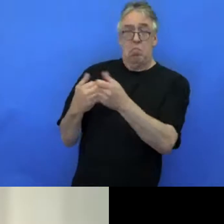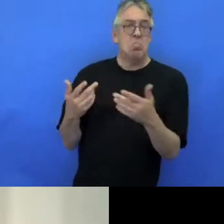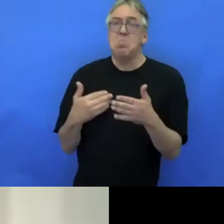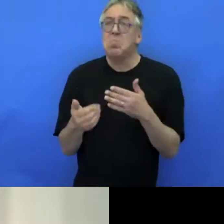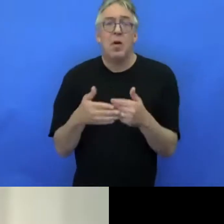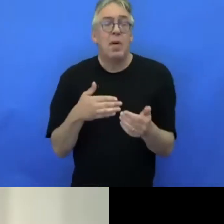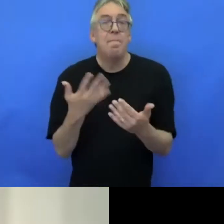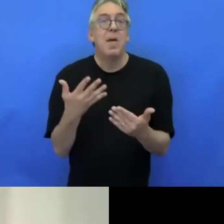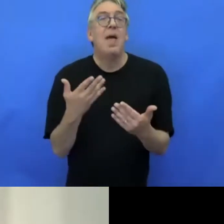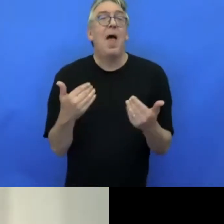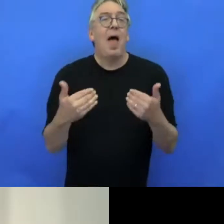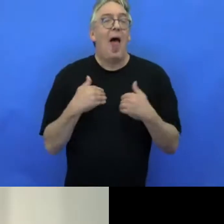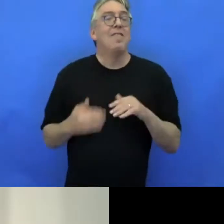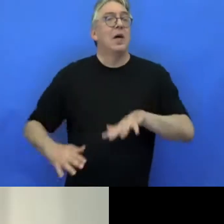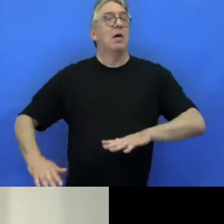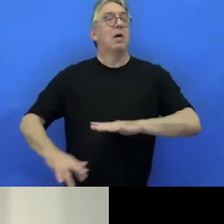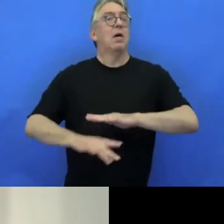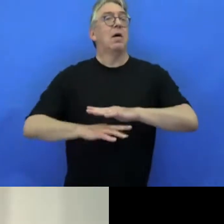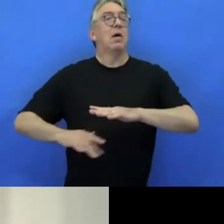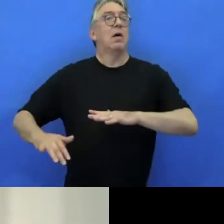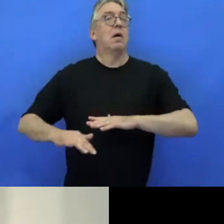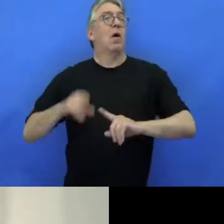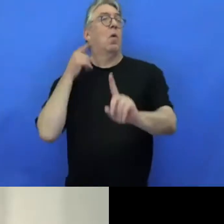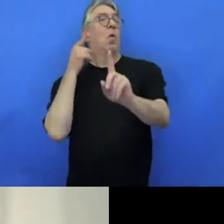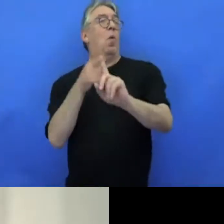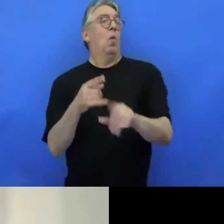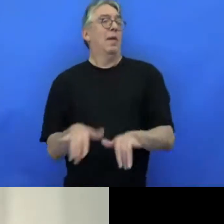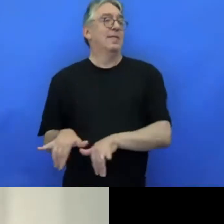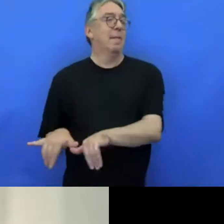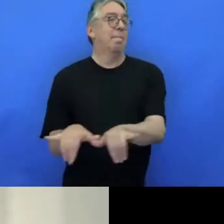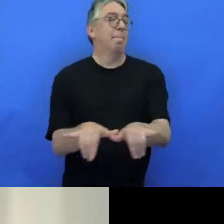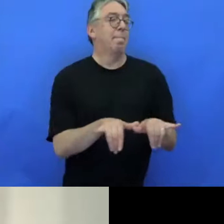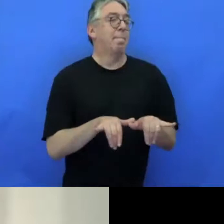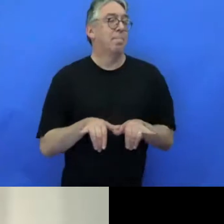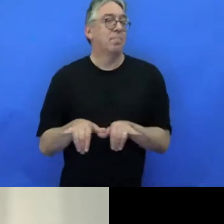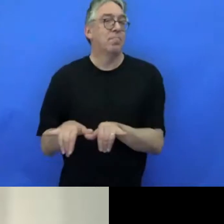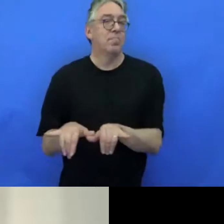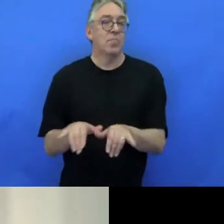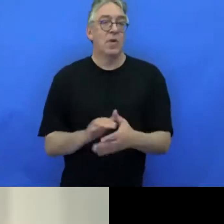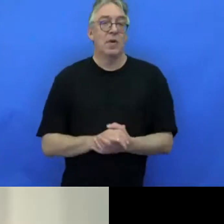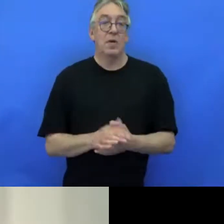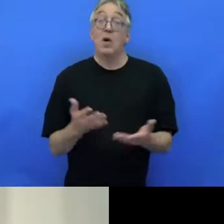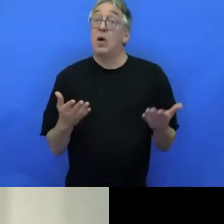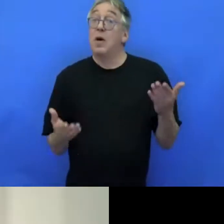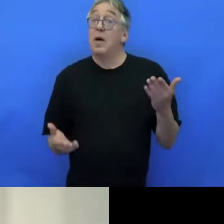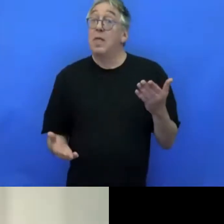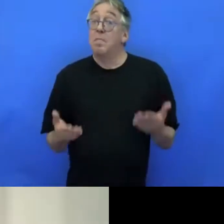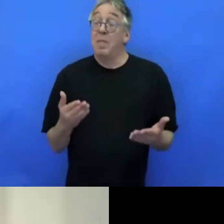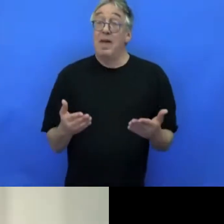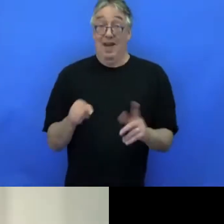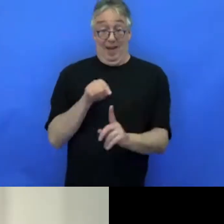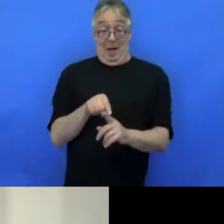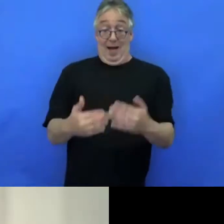similar kinds of objectives, that disability may be a rallying point and a way of bringing